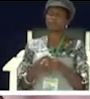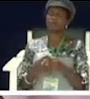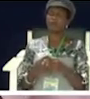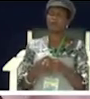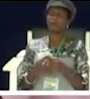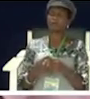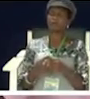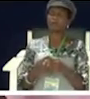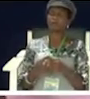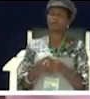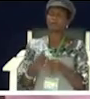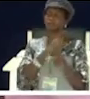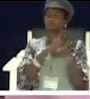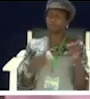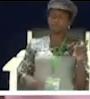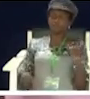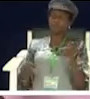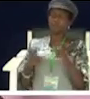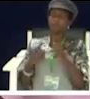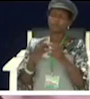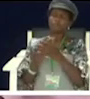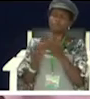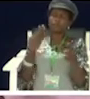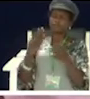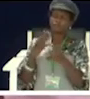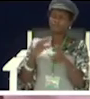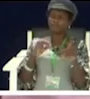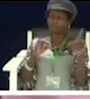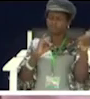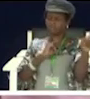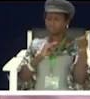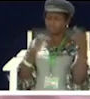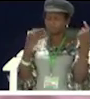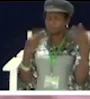Father, long before I finish preaching,